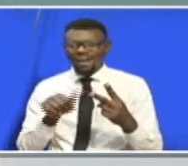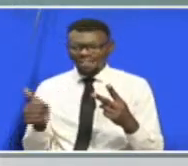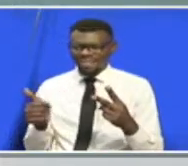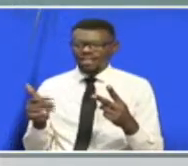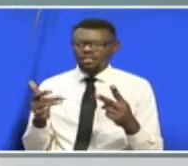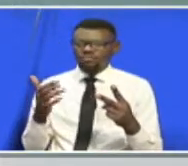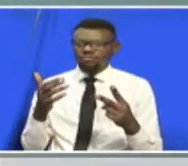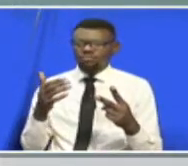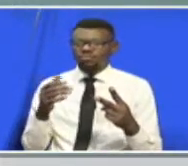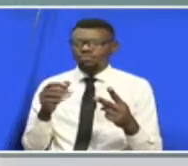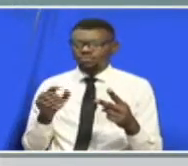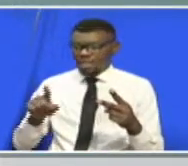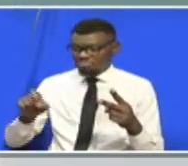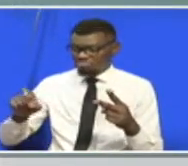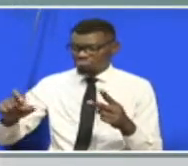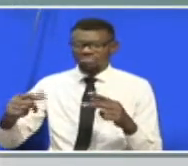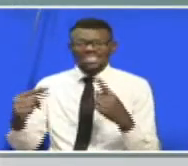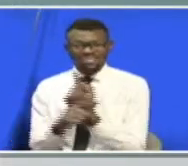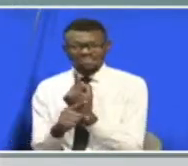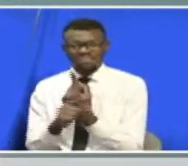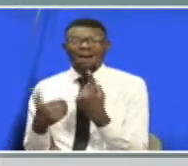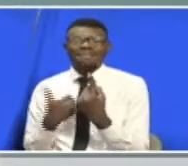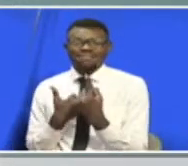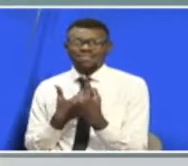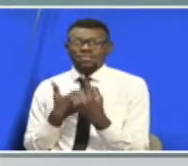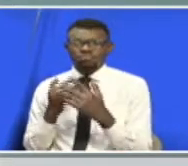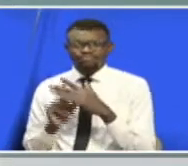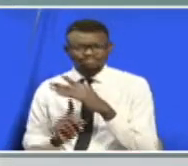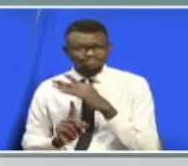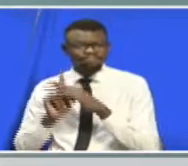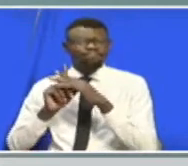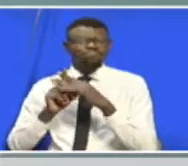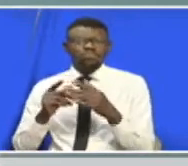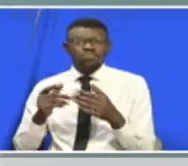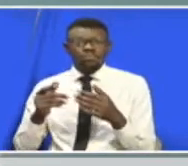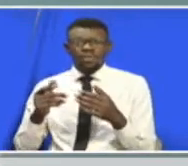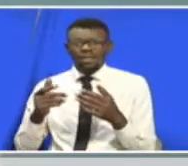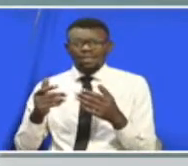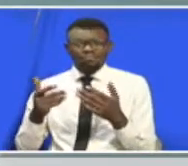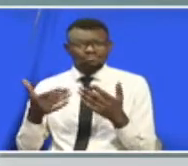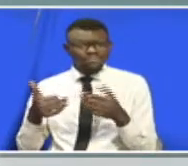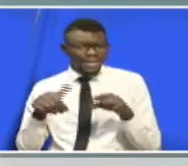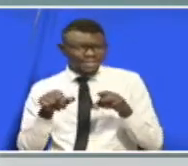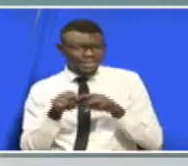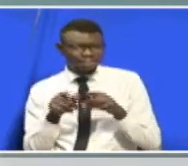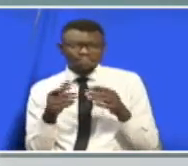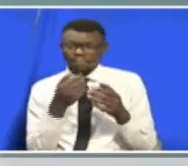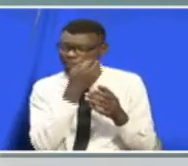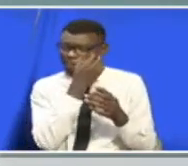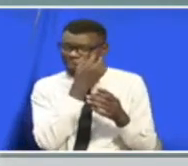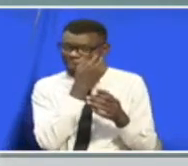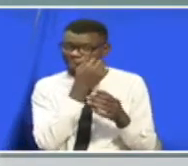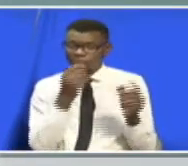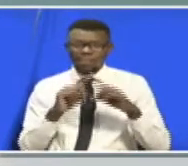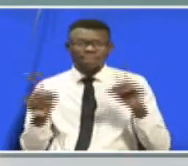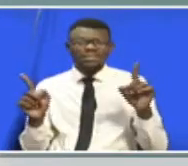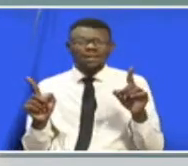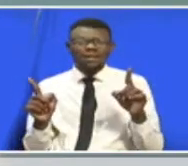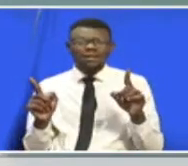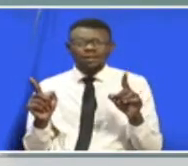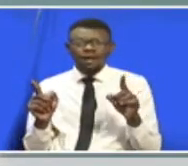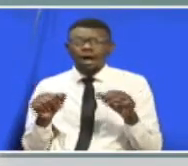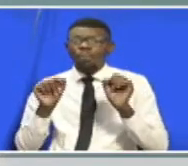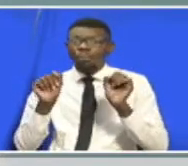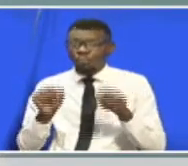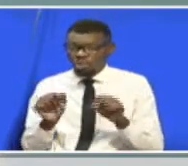other viruses that cause flu that are always circulating around. But most likely it could